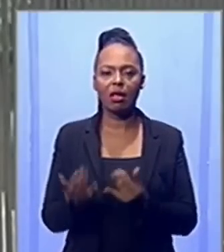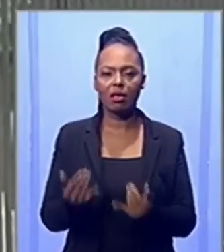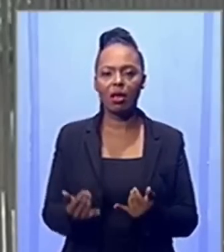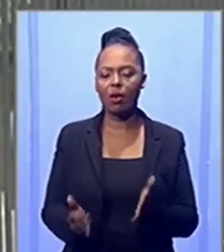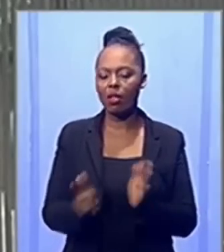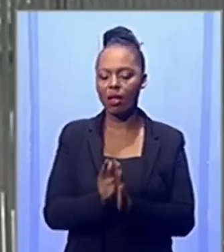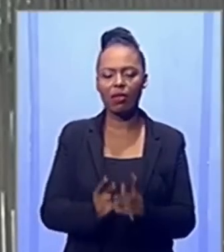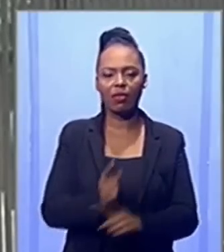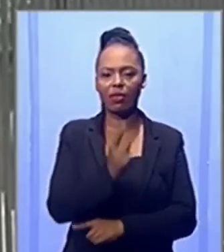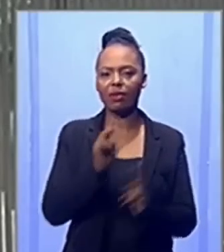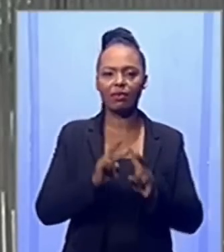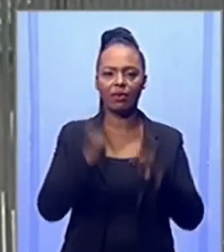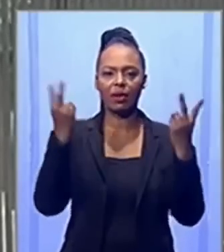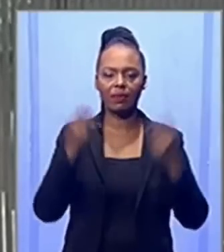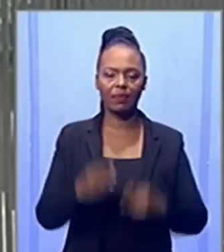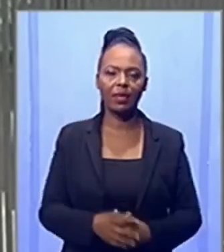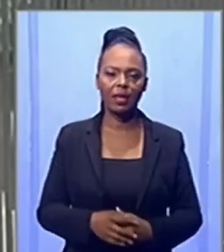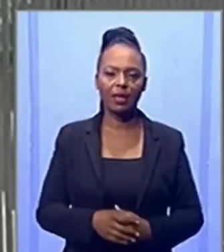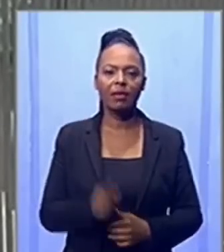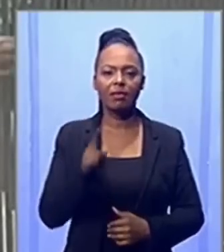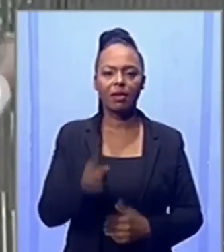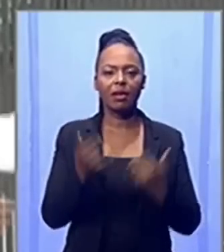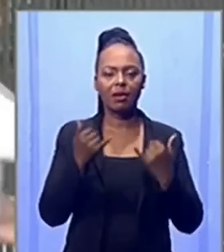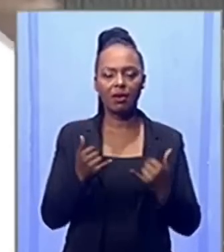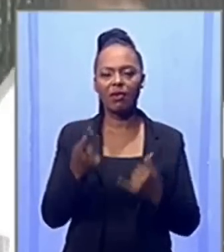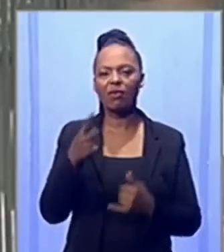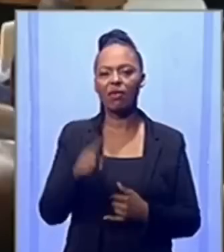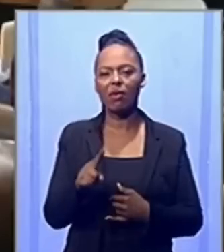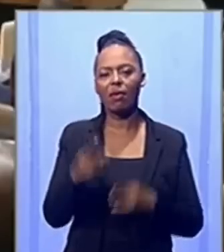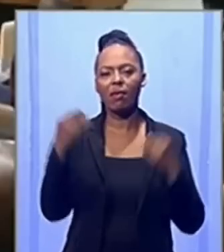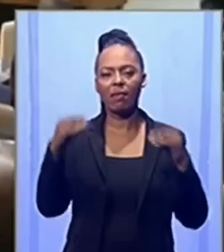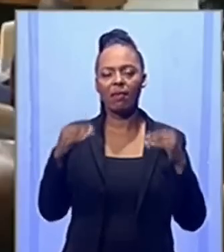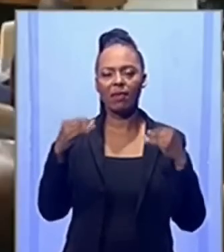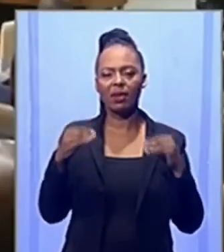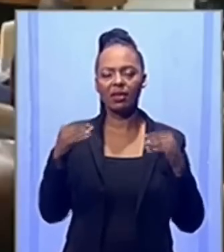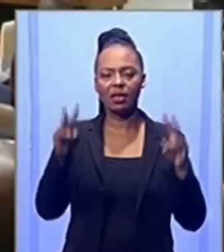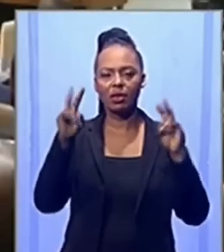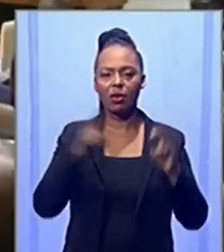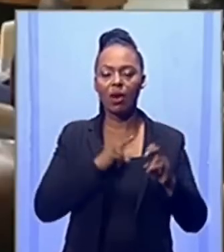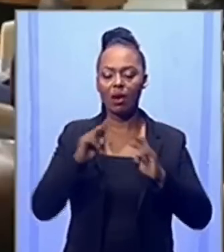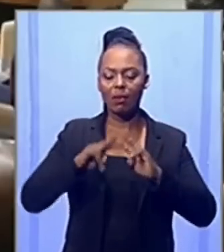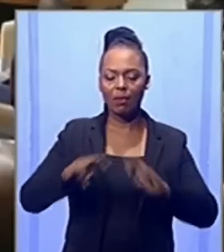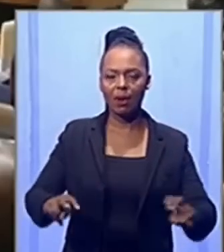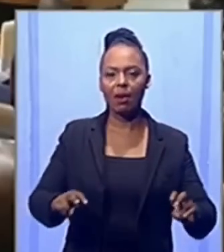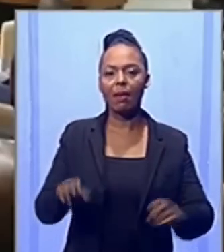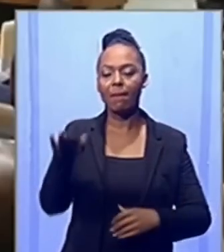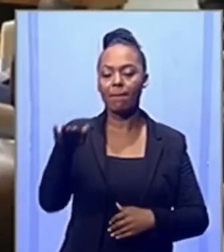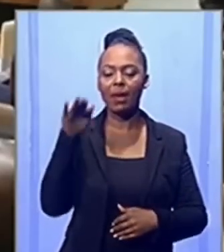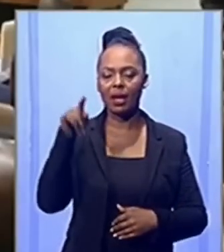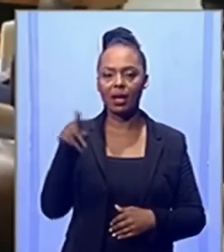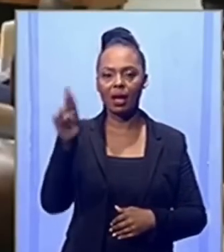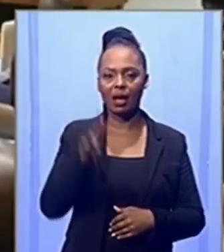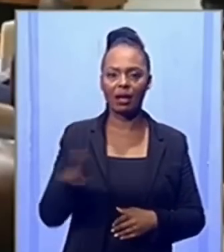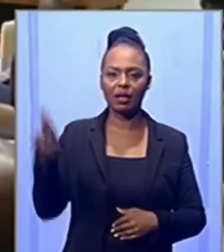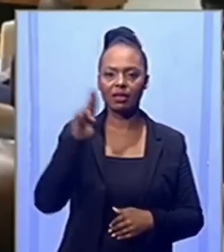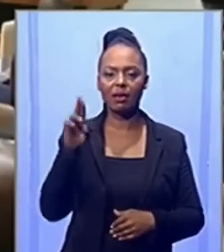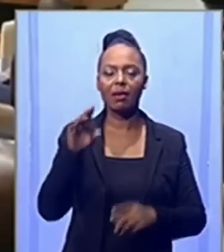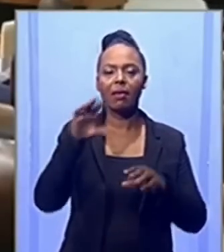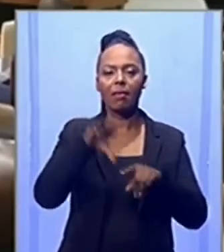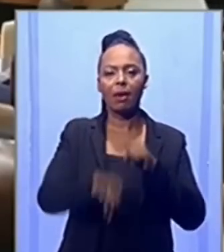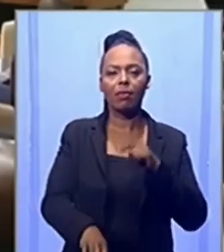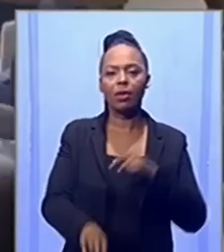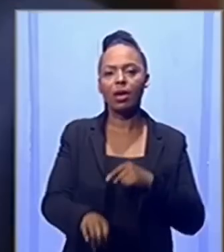molao mme e tlola molao wa taolo ya phapanyetsano ya tsa kgwebo. Nako ya diphuputso tsena banka ile ya fumana ha di affidavit tse ka